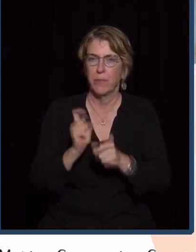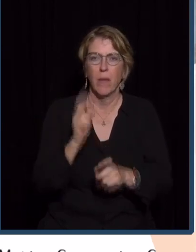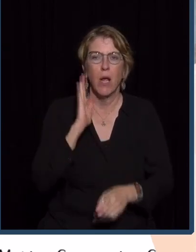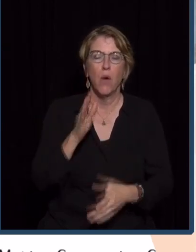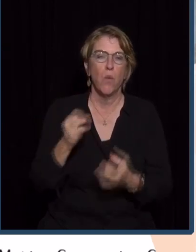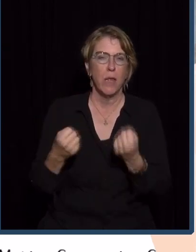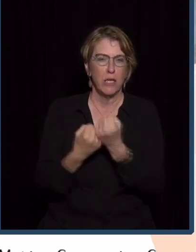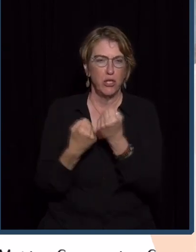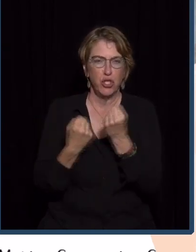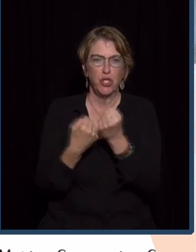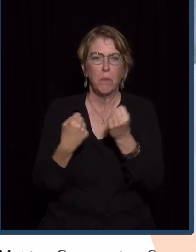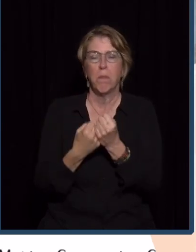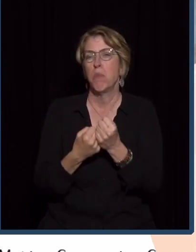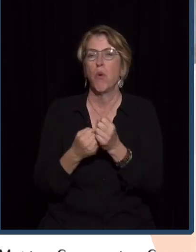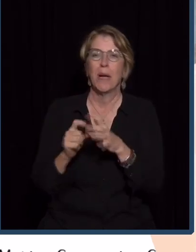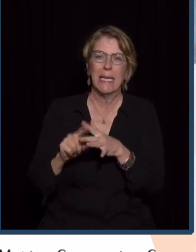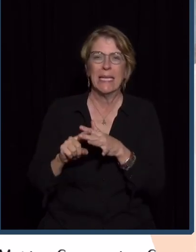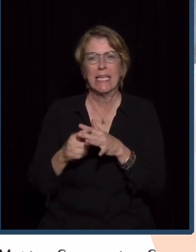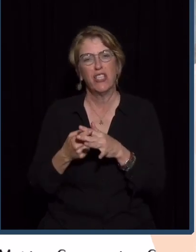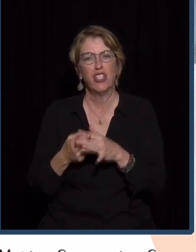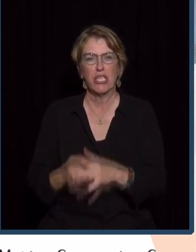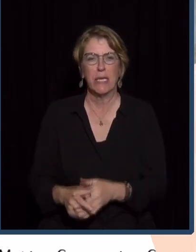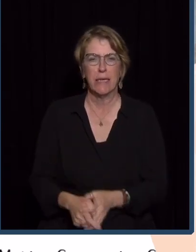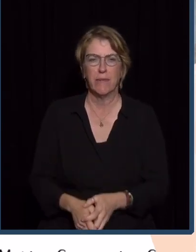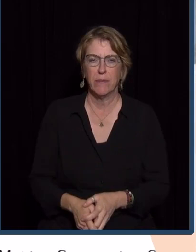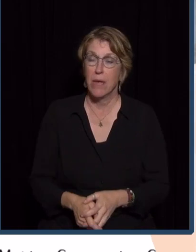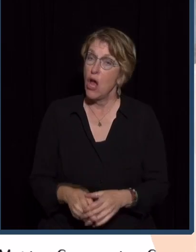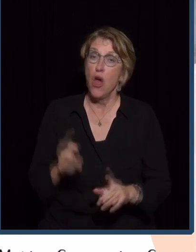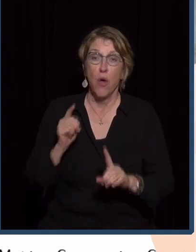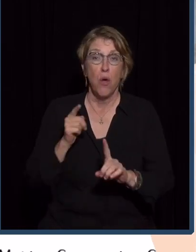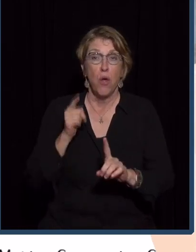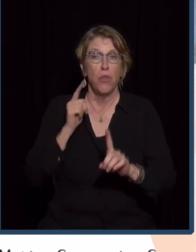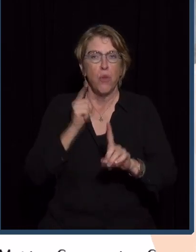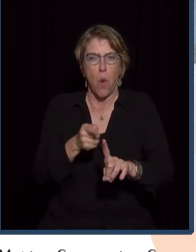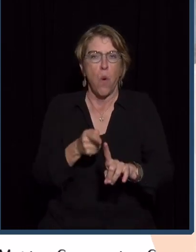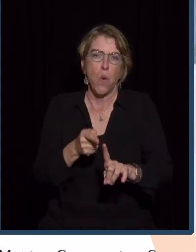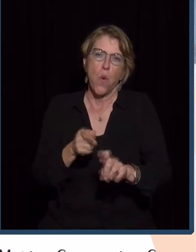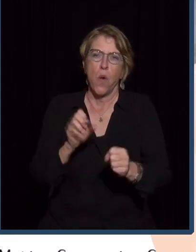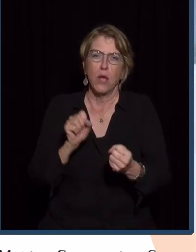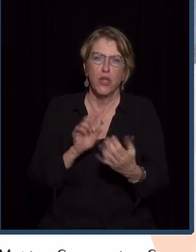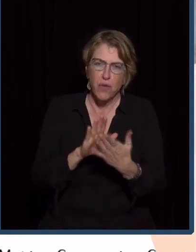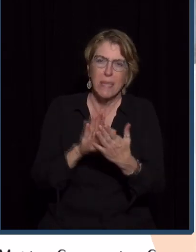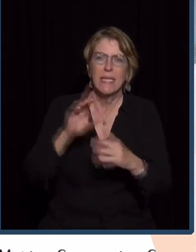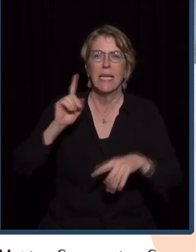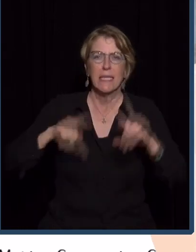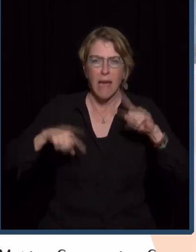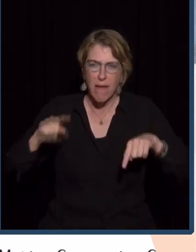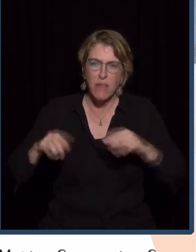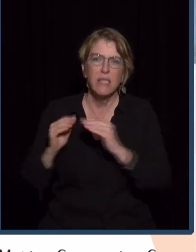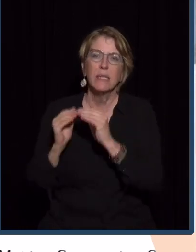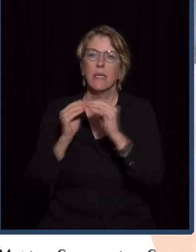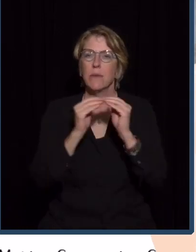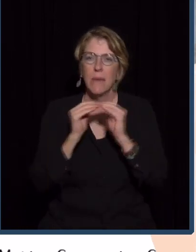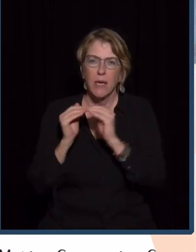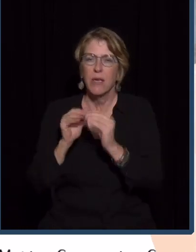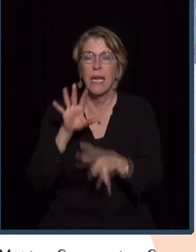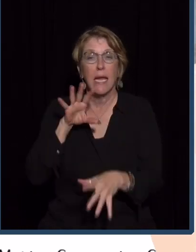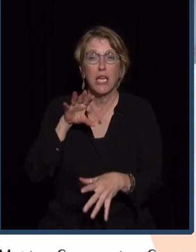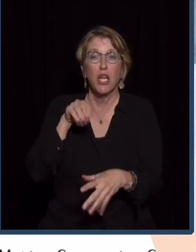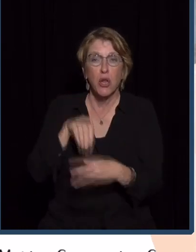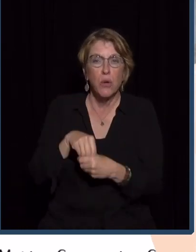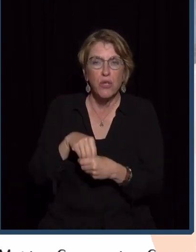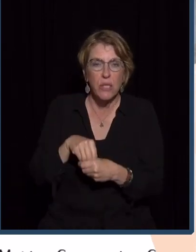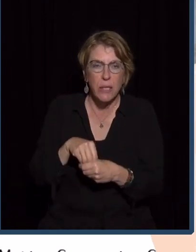support initiatives really aimed at addressing issues of diversity, equity, and inclusion. We know